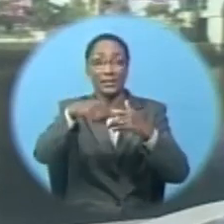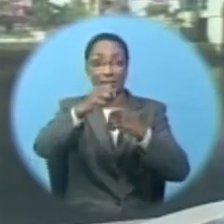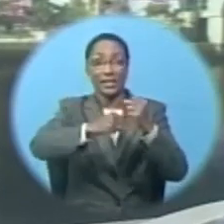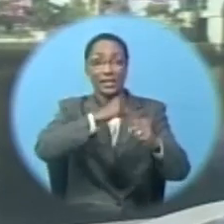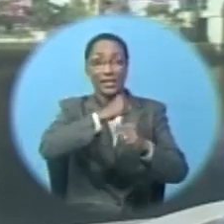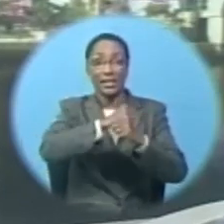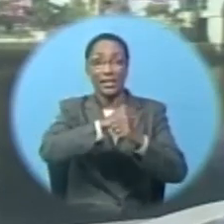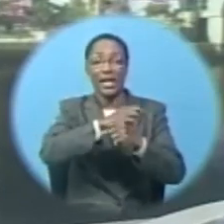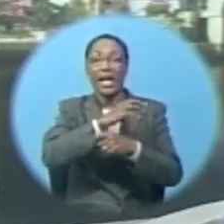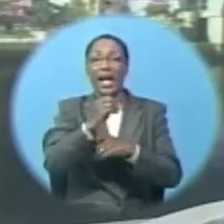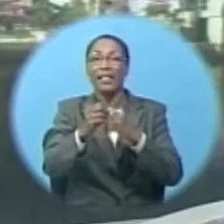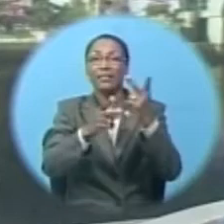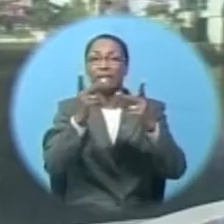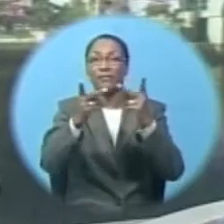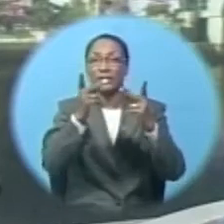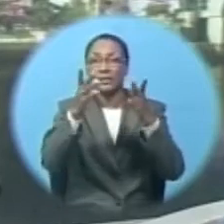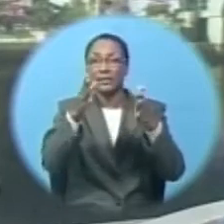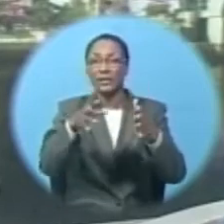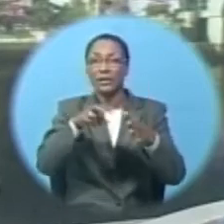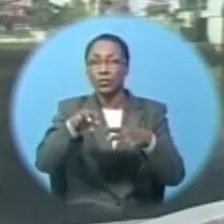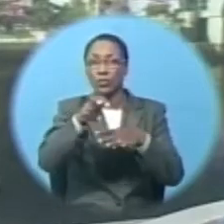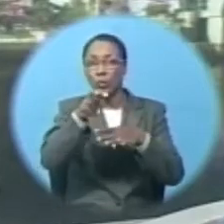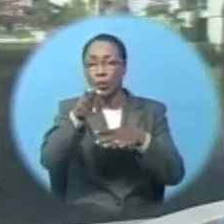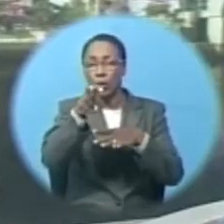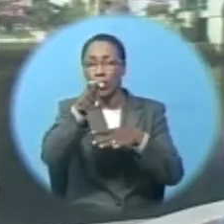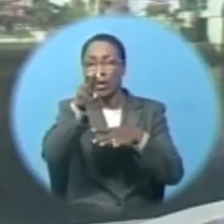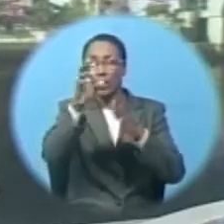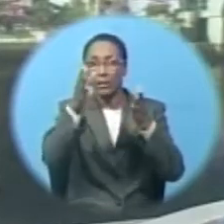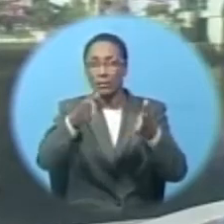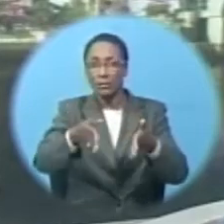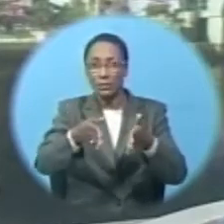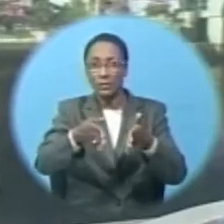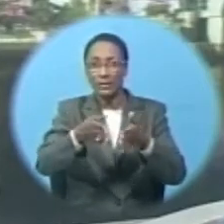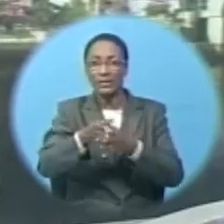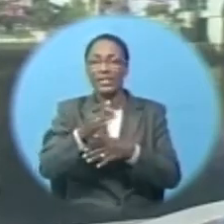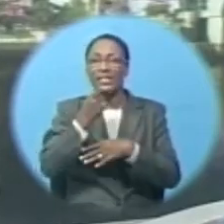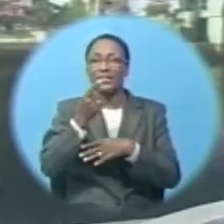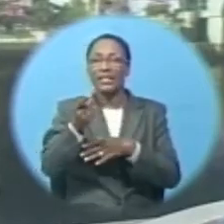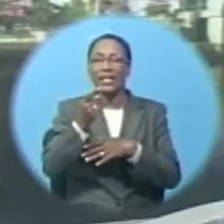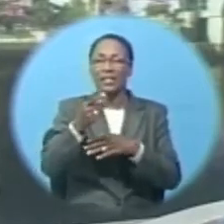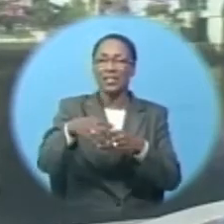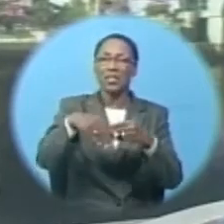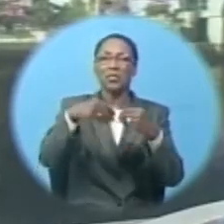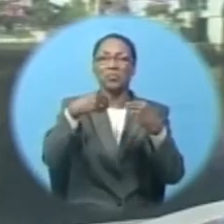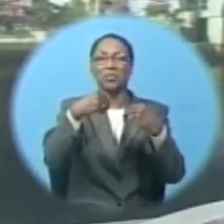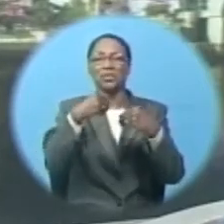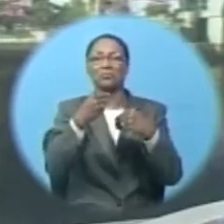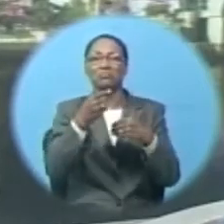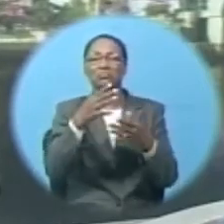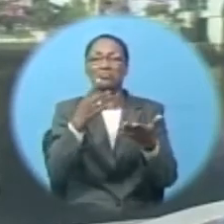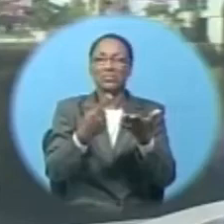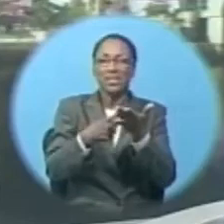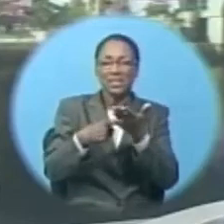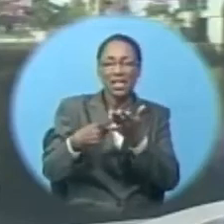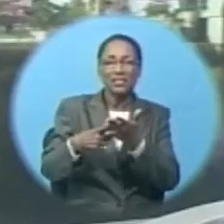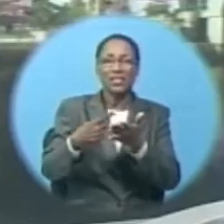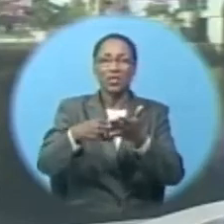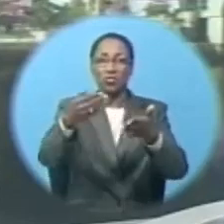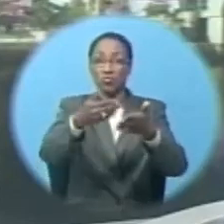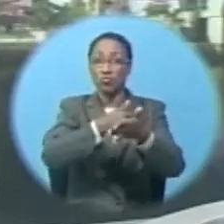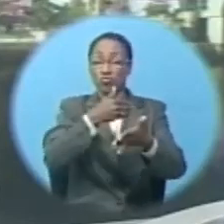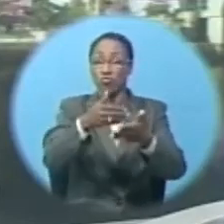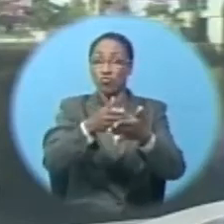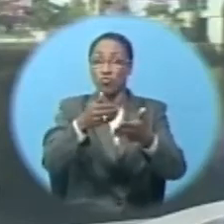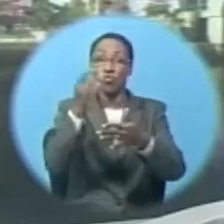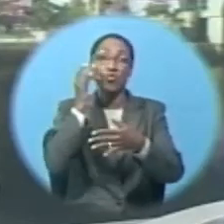tour operators and travel agents who sell the Barbados brand on the latest with the pending properties. Dozens are on island